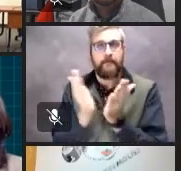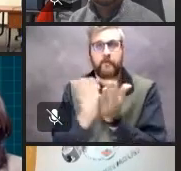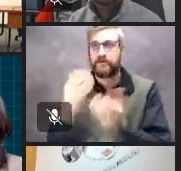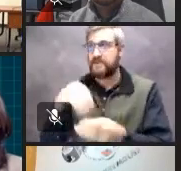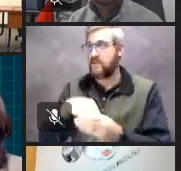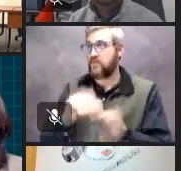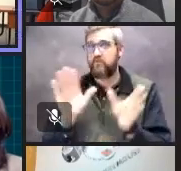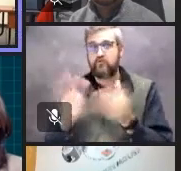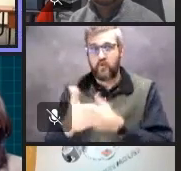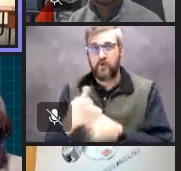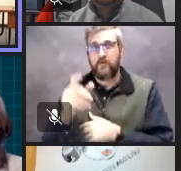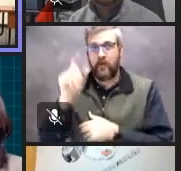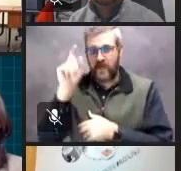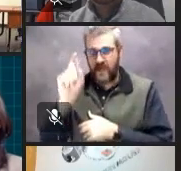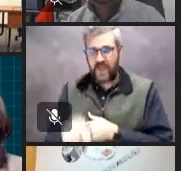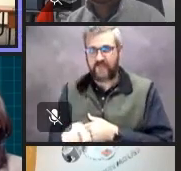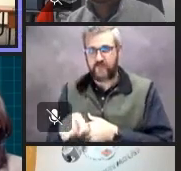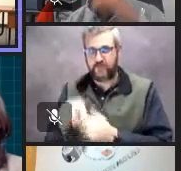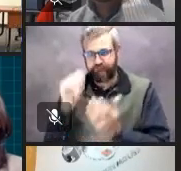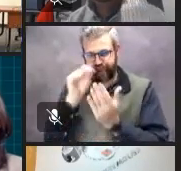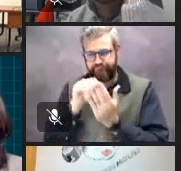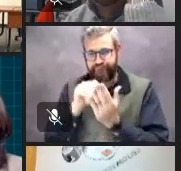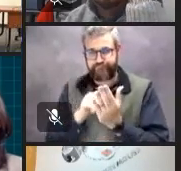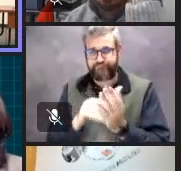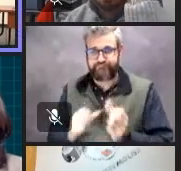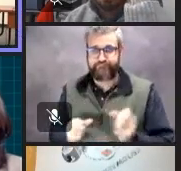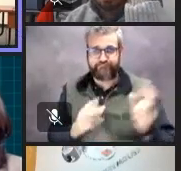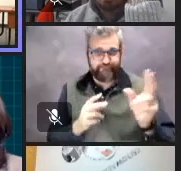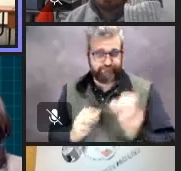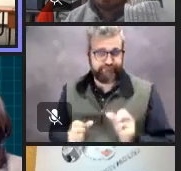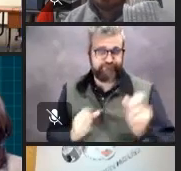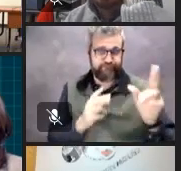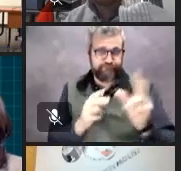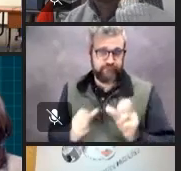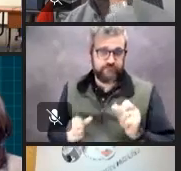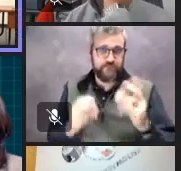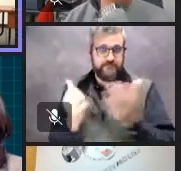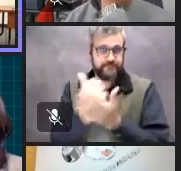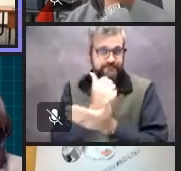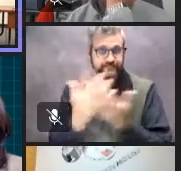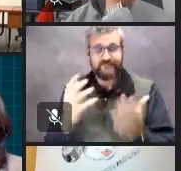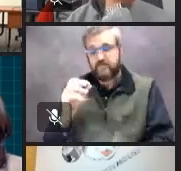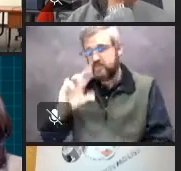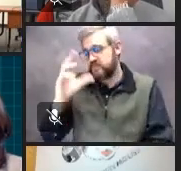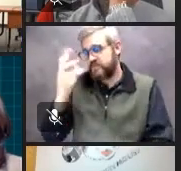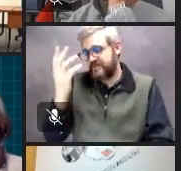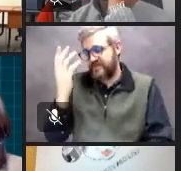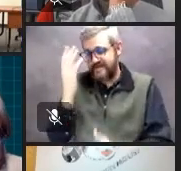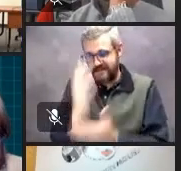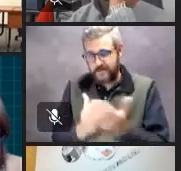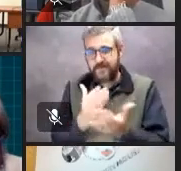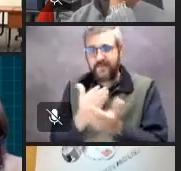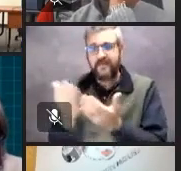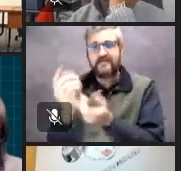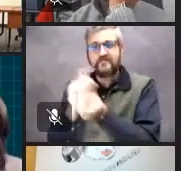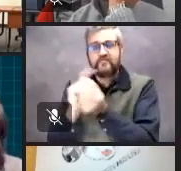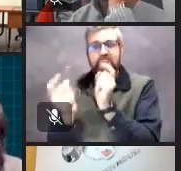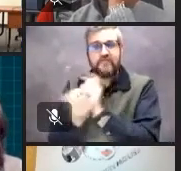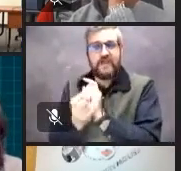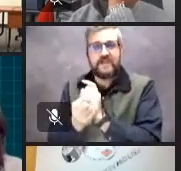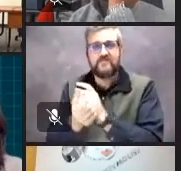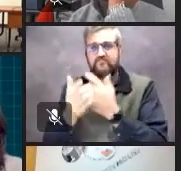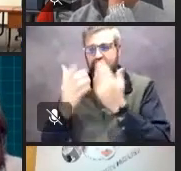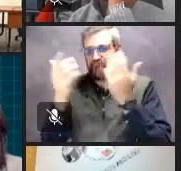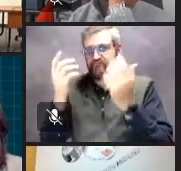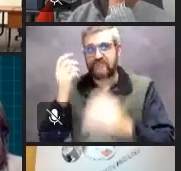that you'd have to potentially be logging and uploading all this stuff. Or you have things that change